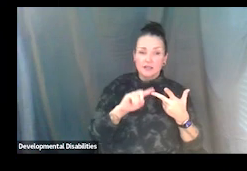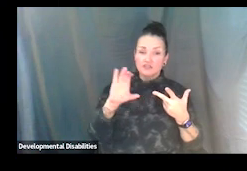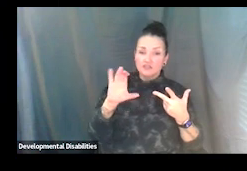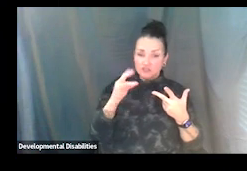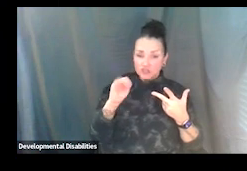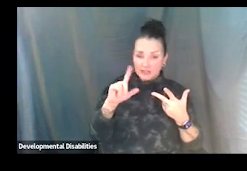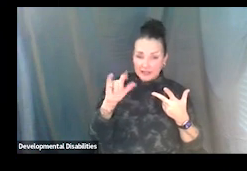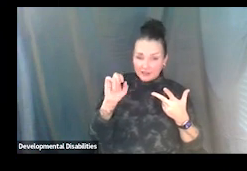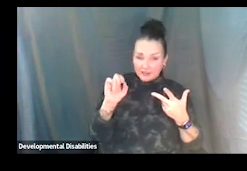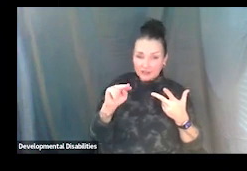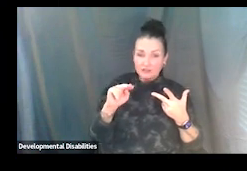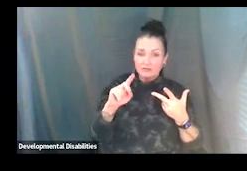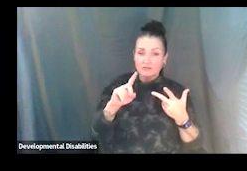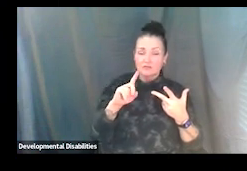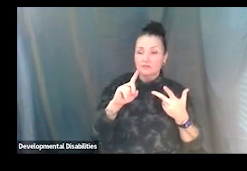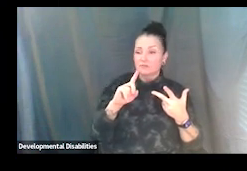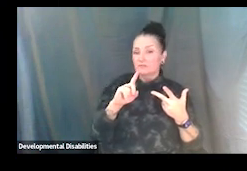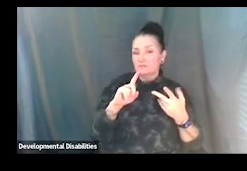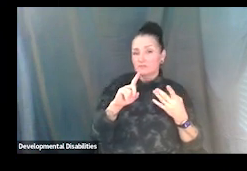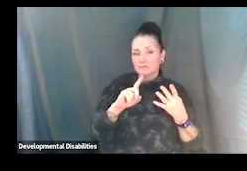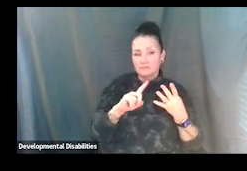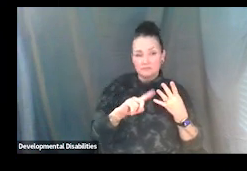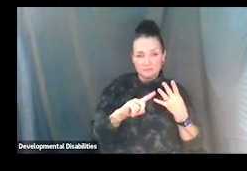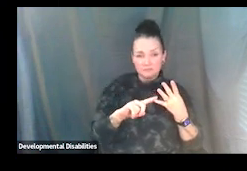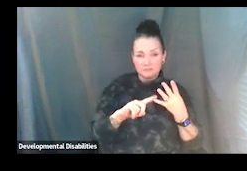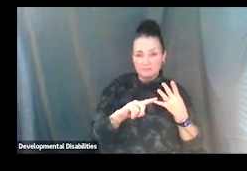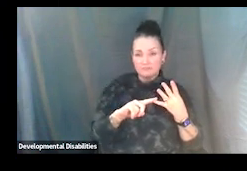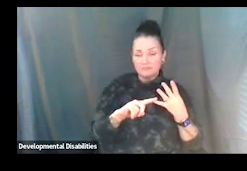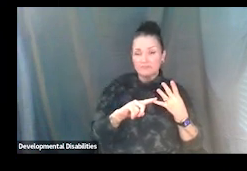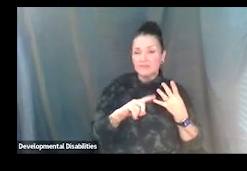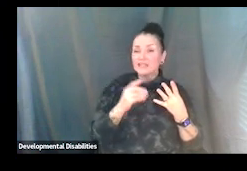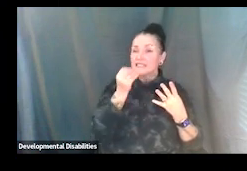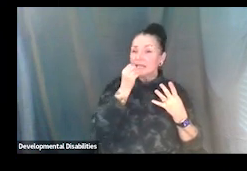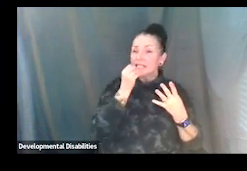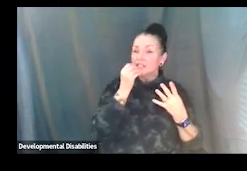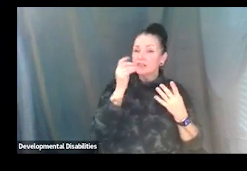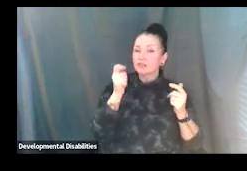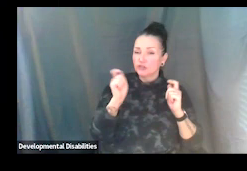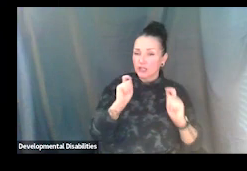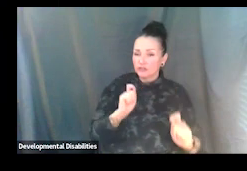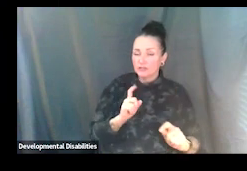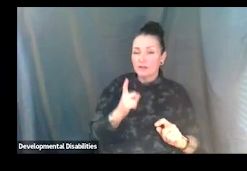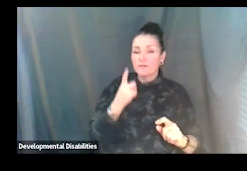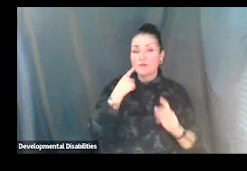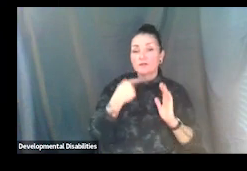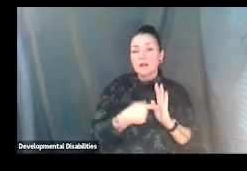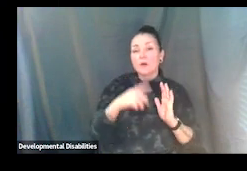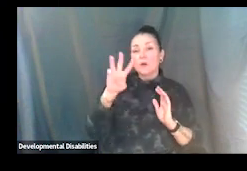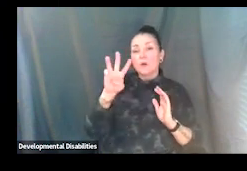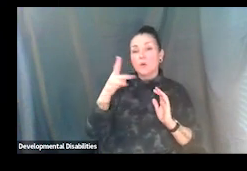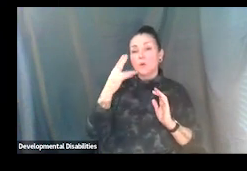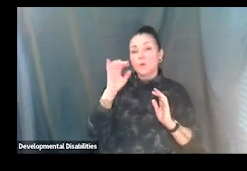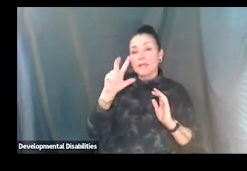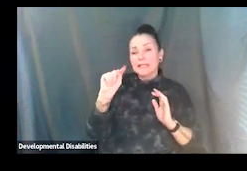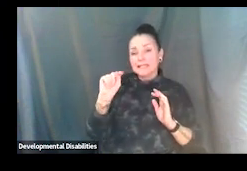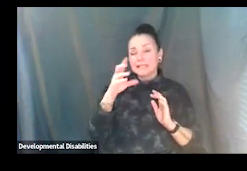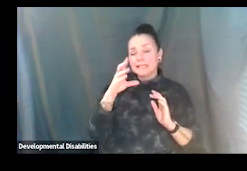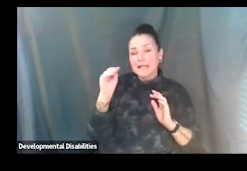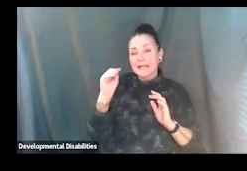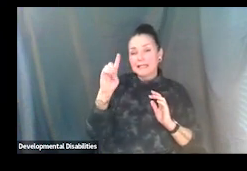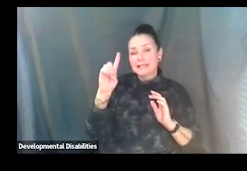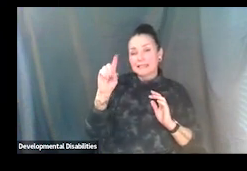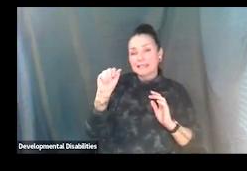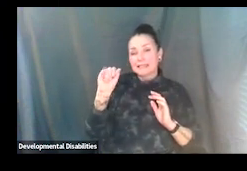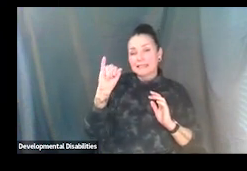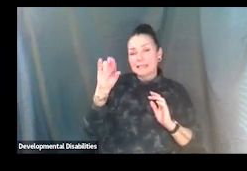in particular. And so that would be removing wheat products and milk. And it's a really difficult thing to do any kind of study of dietary interventions, because first